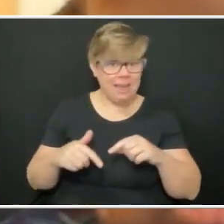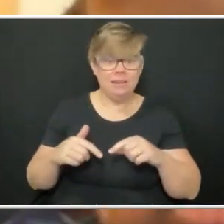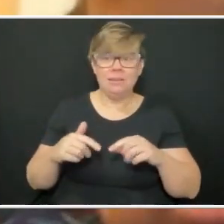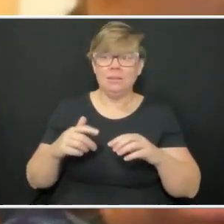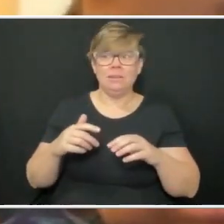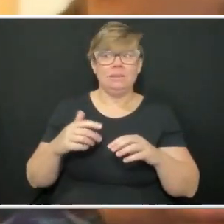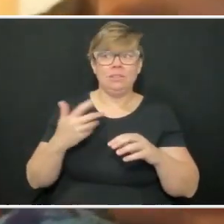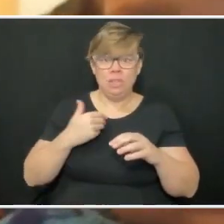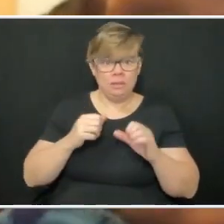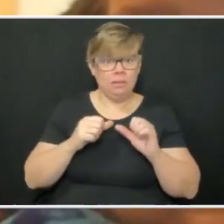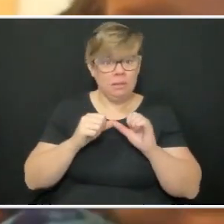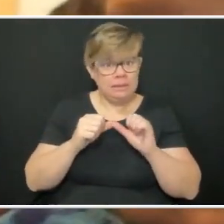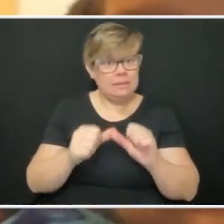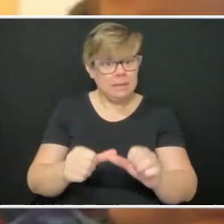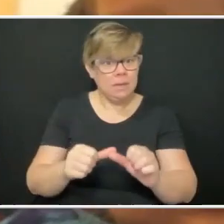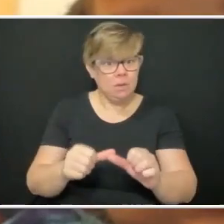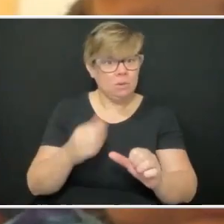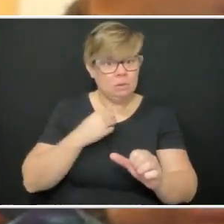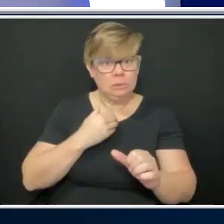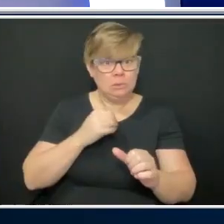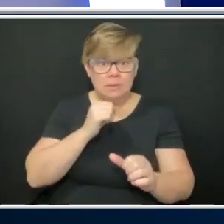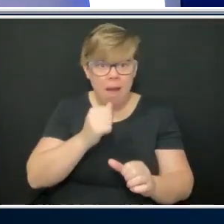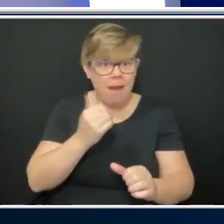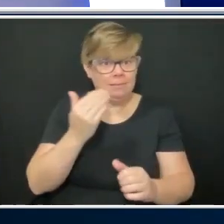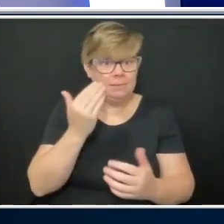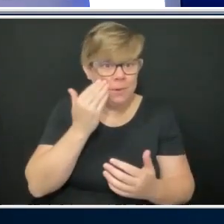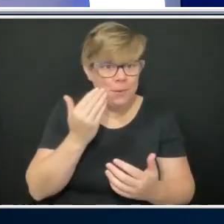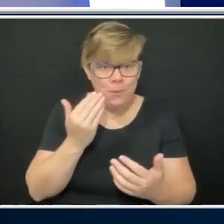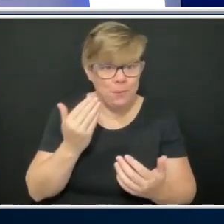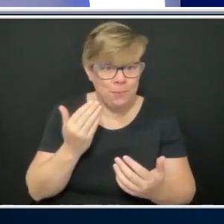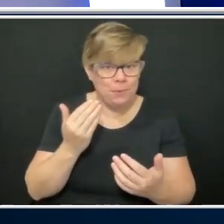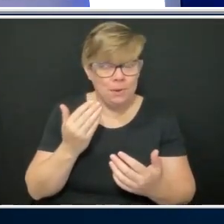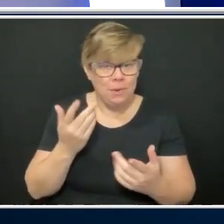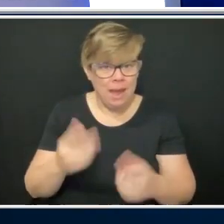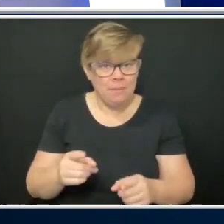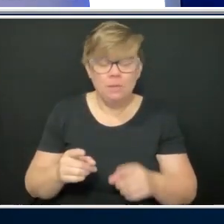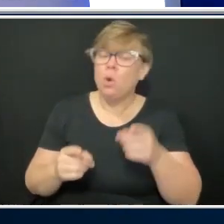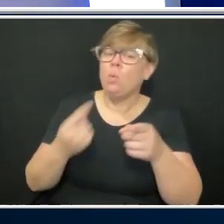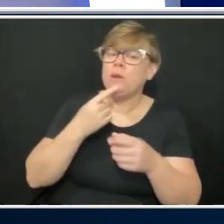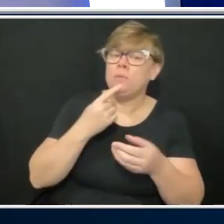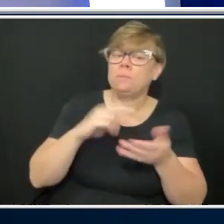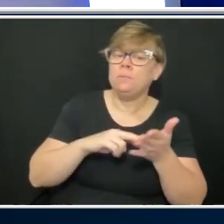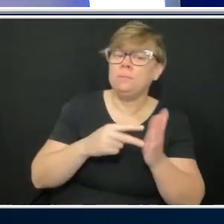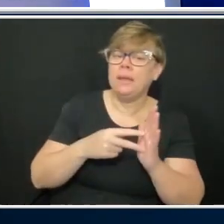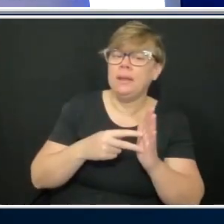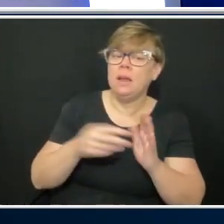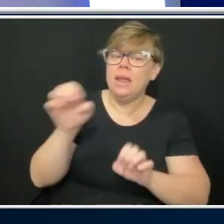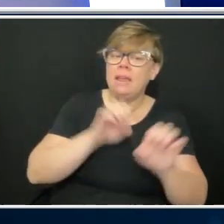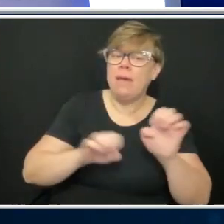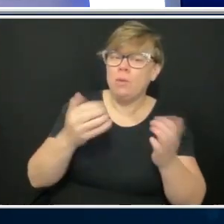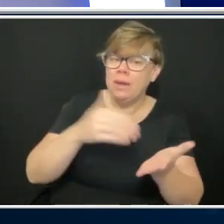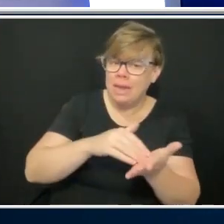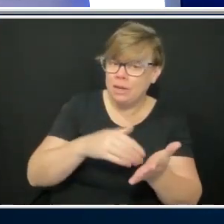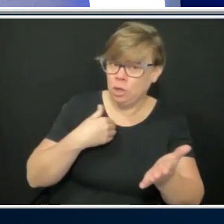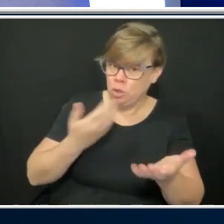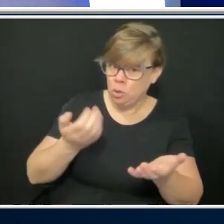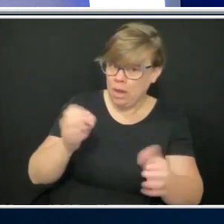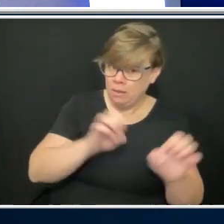and if we get it and then get it taken away again. So when you say go through the evaluation again, what do you mean? Had you gone through